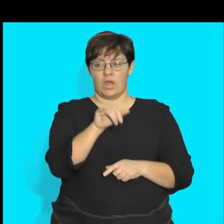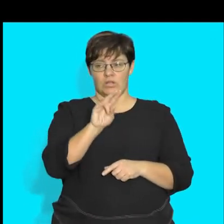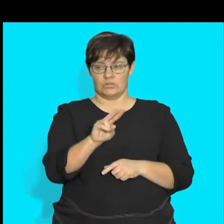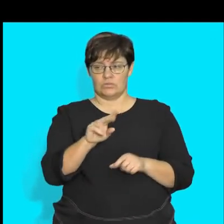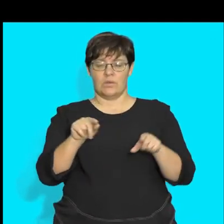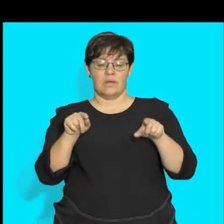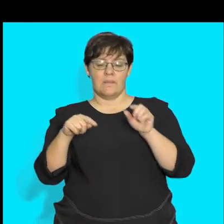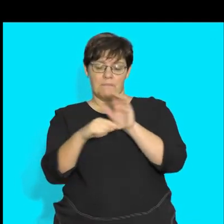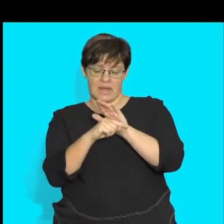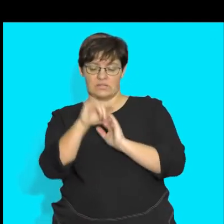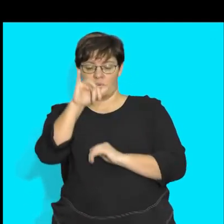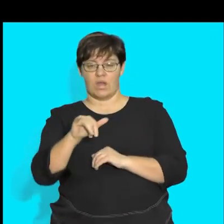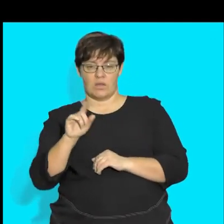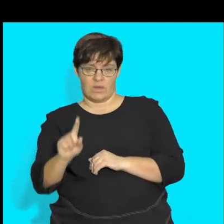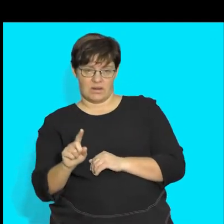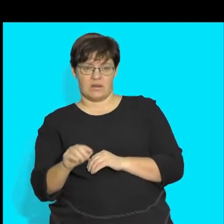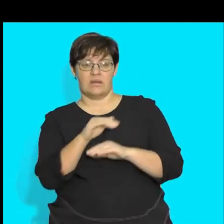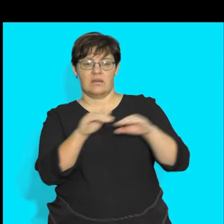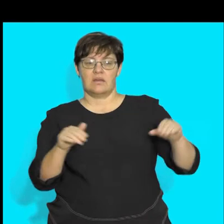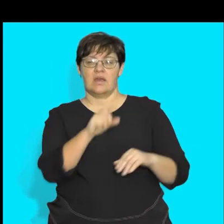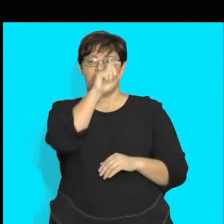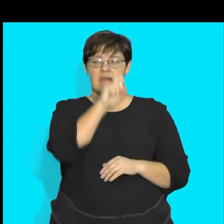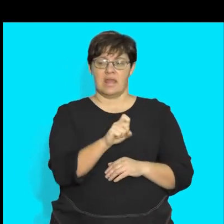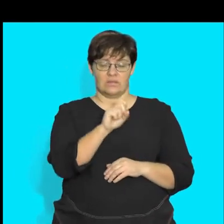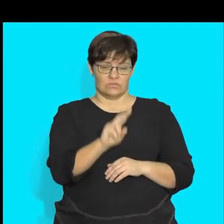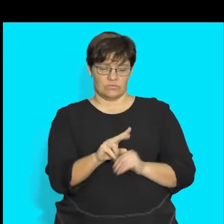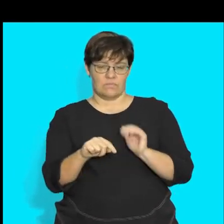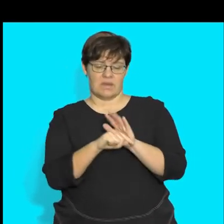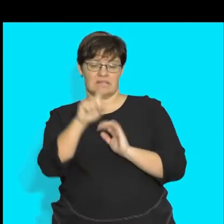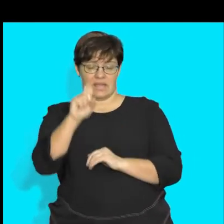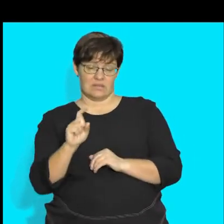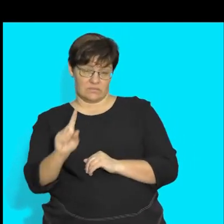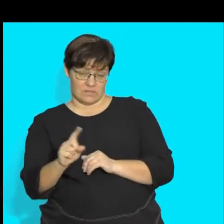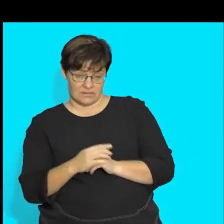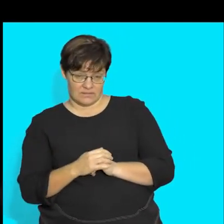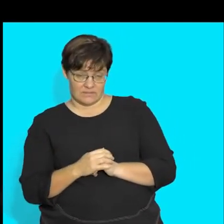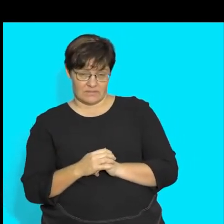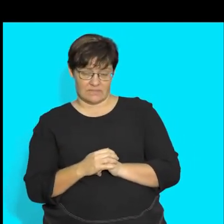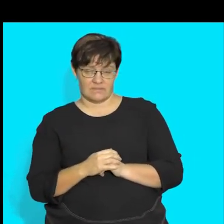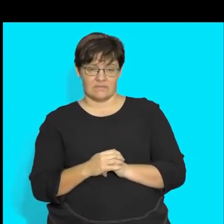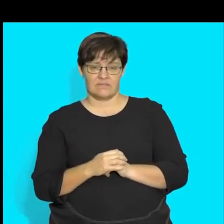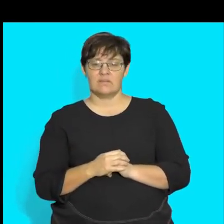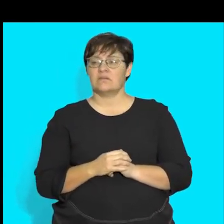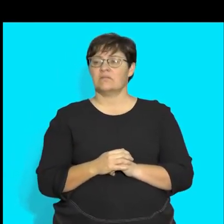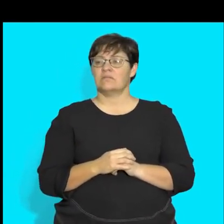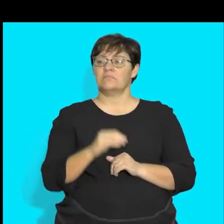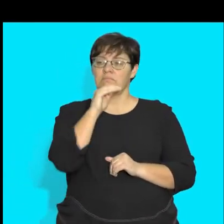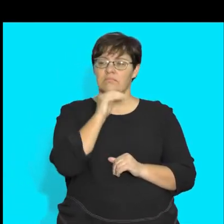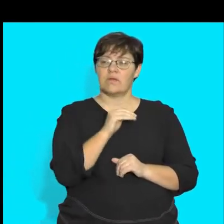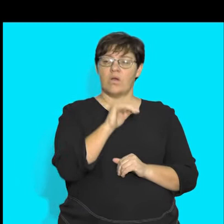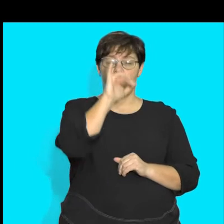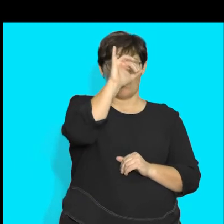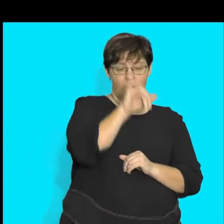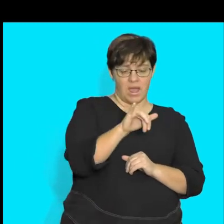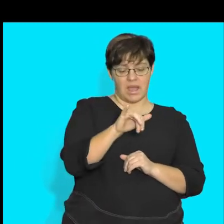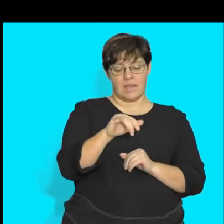My gradient was y squared minus y1, y2 minus y1 over x2 minus x1, which is going to be